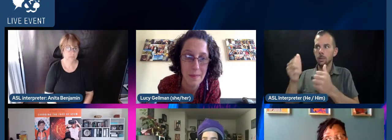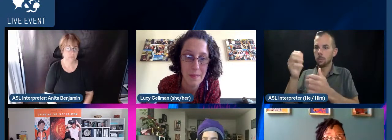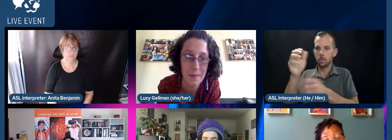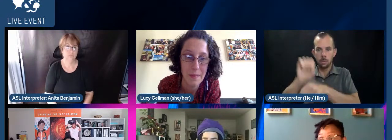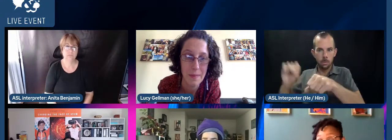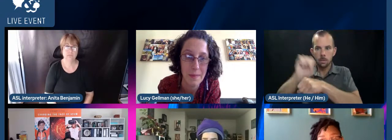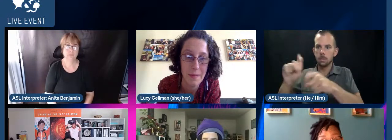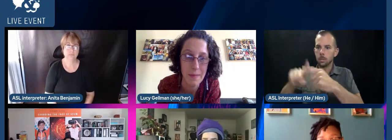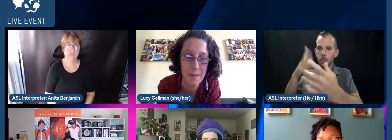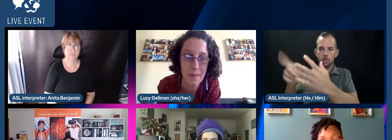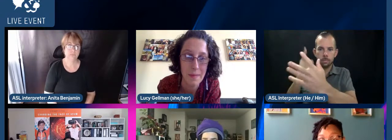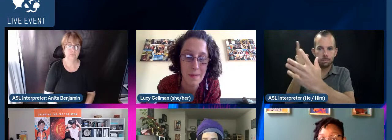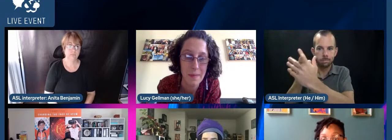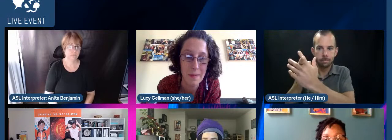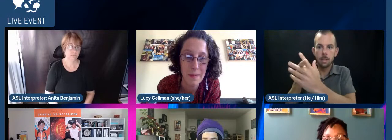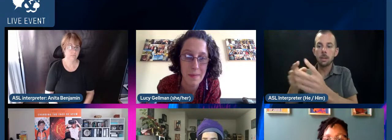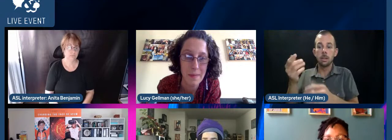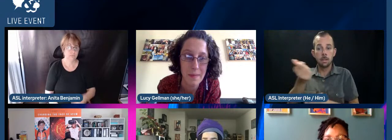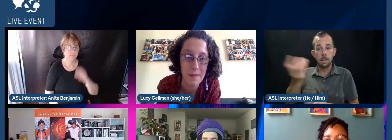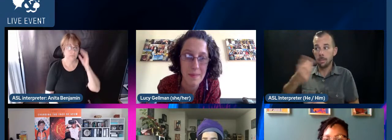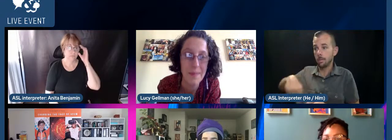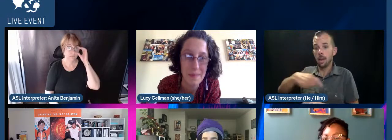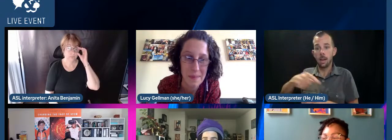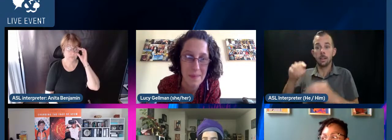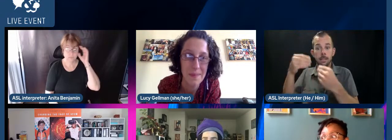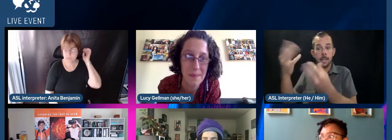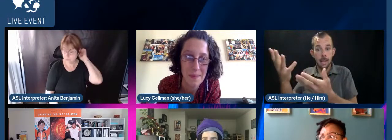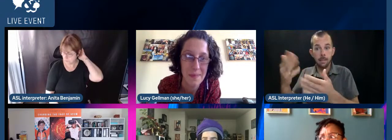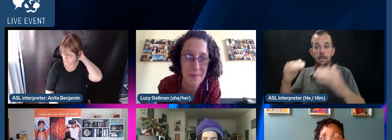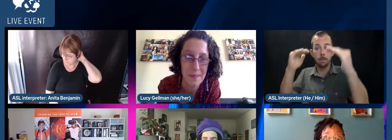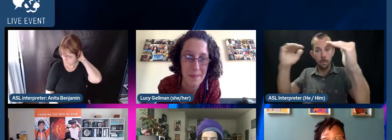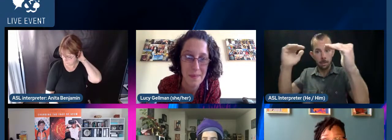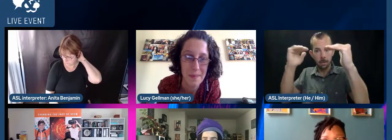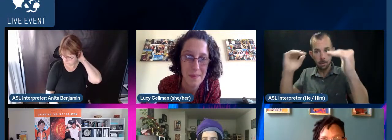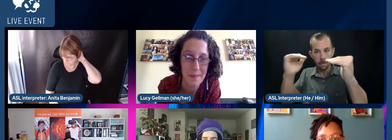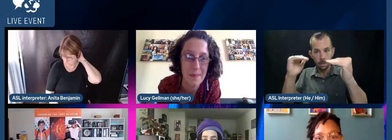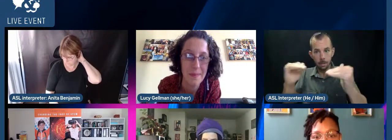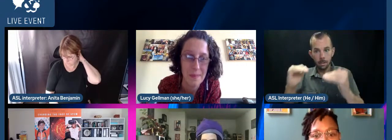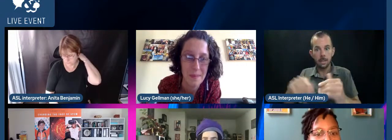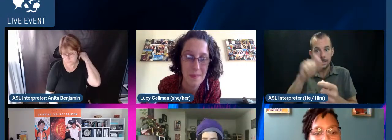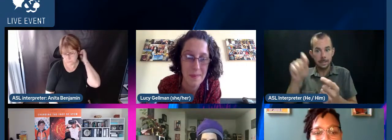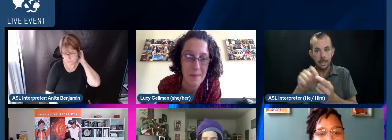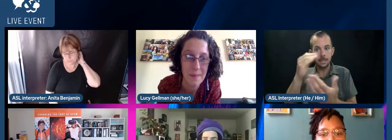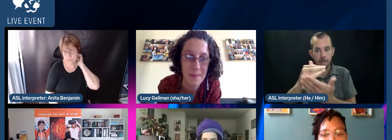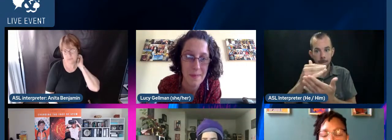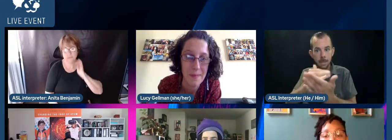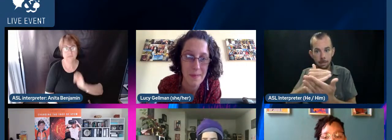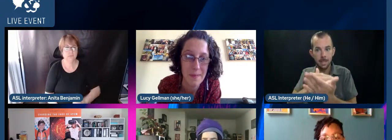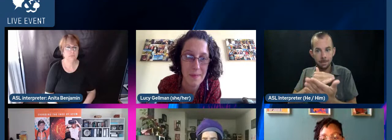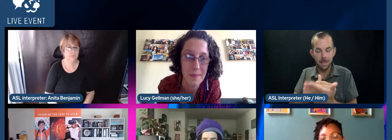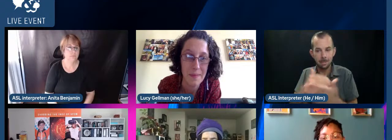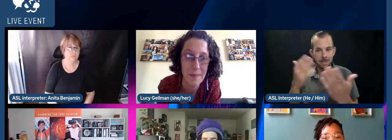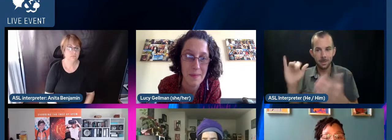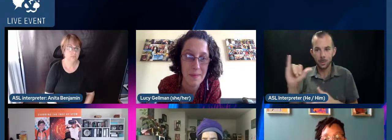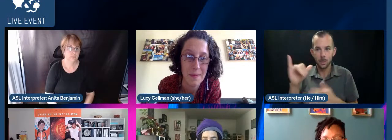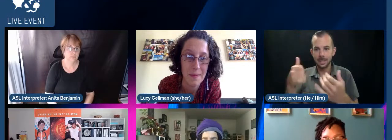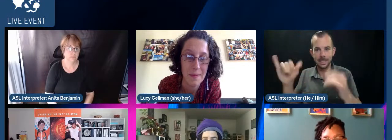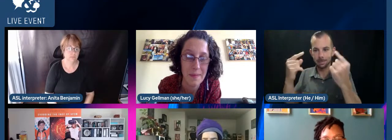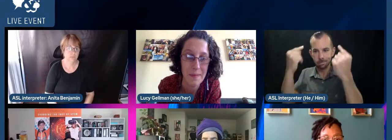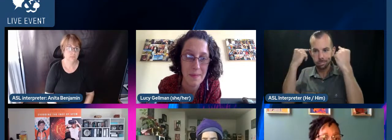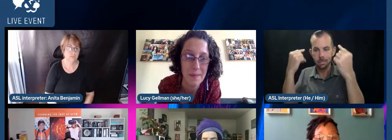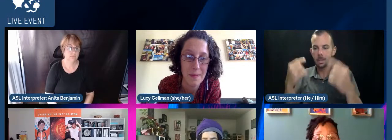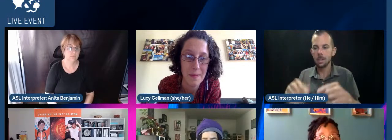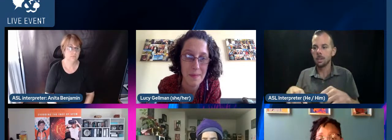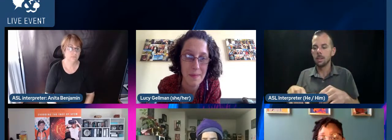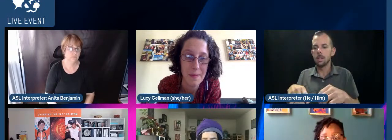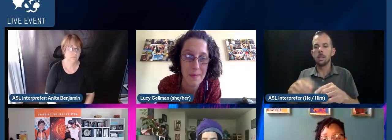was in the Black Lives Matter movement in Philadelphia, okay? So it wasn't like we were coming from without and, you know, putting